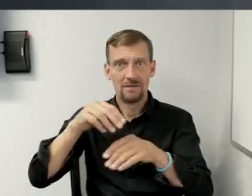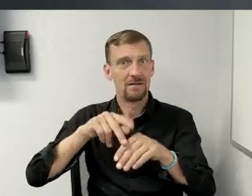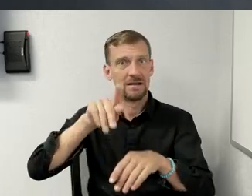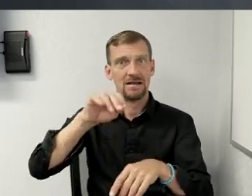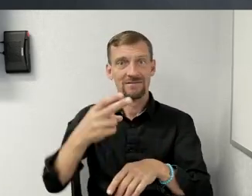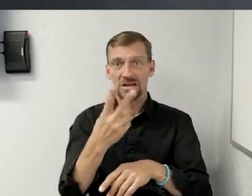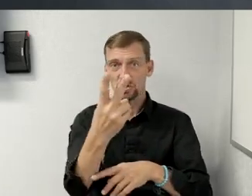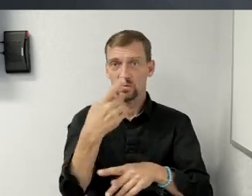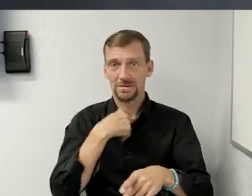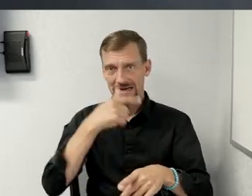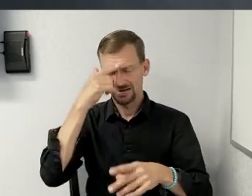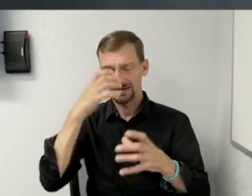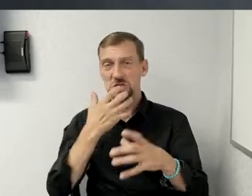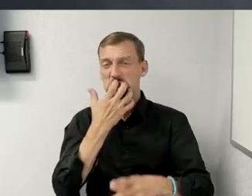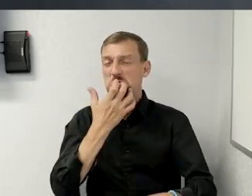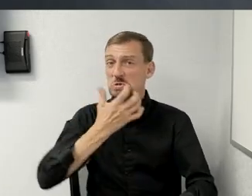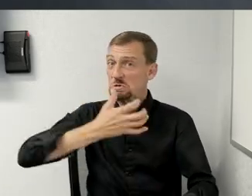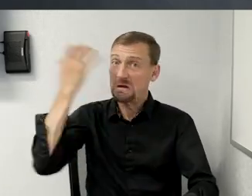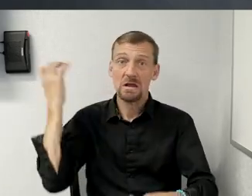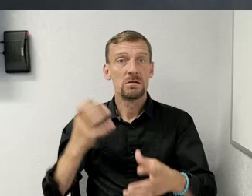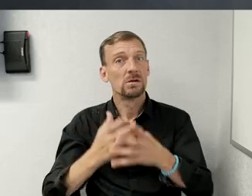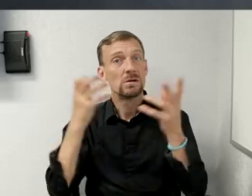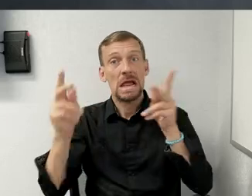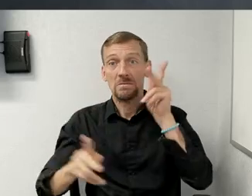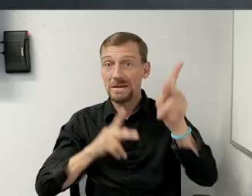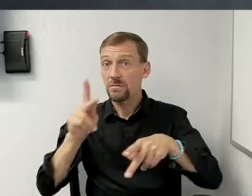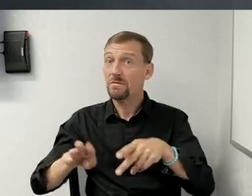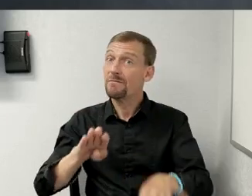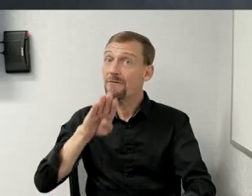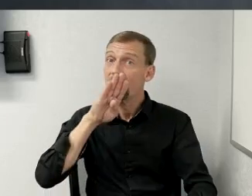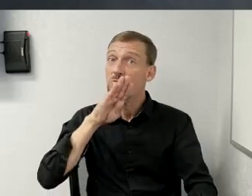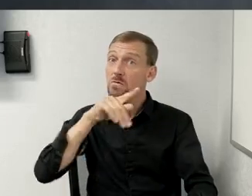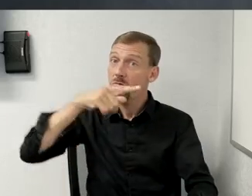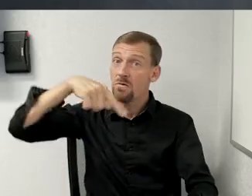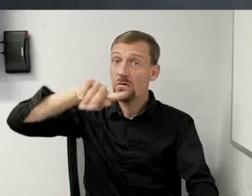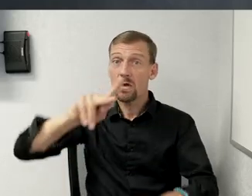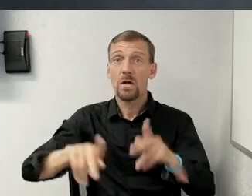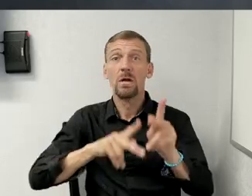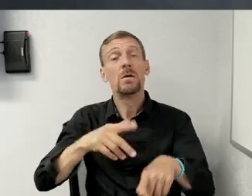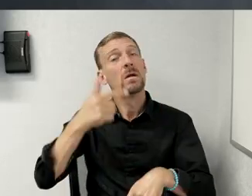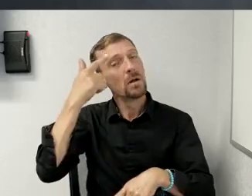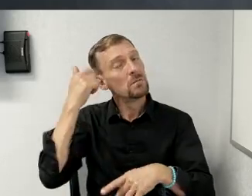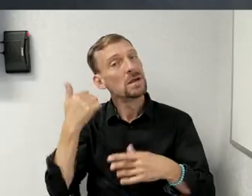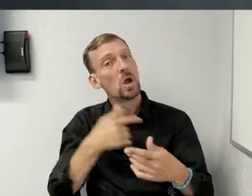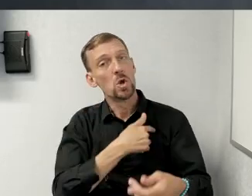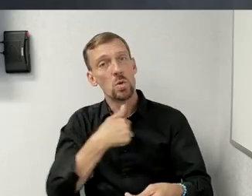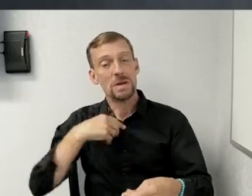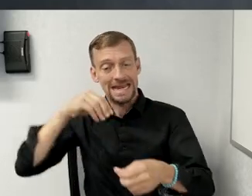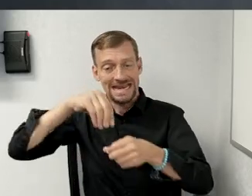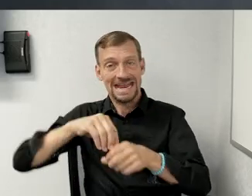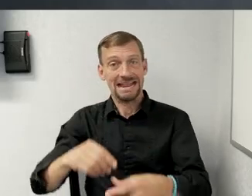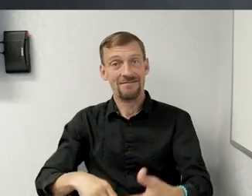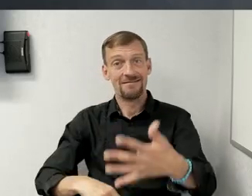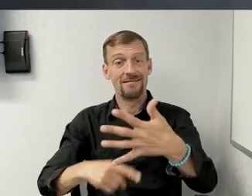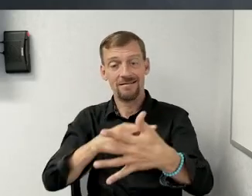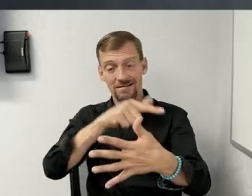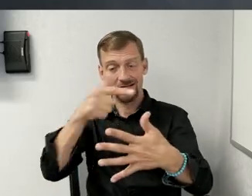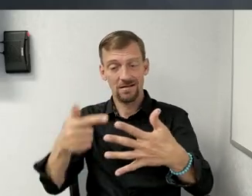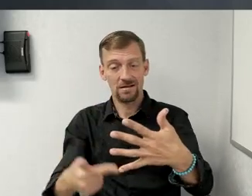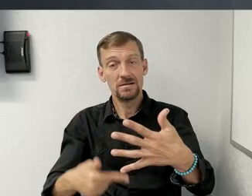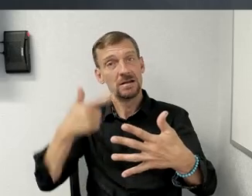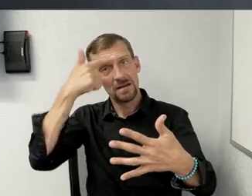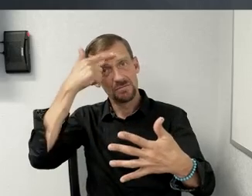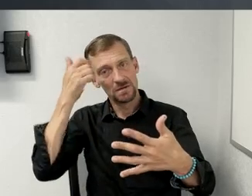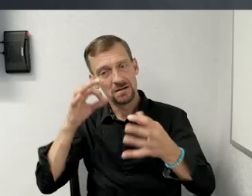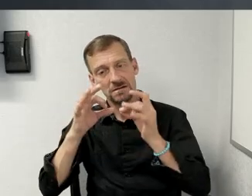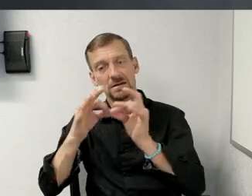I think that angered a lot of people, frustrated a lot of people, because the reason that we're in that 5 is almost